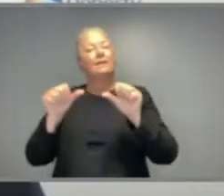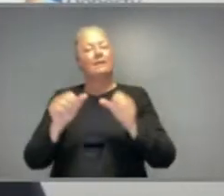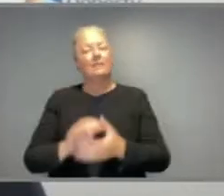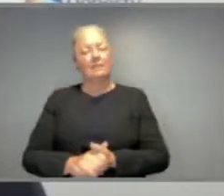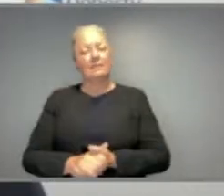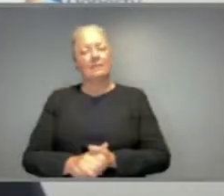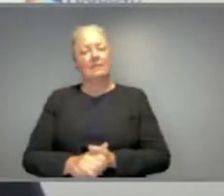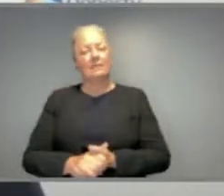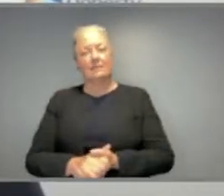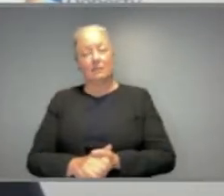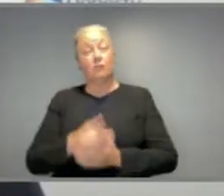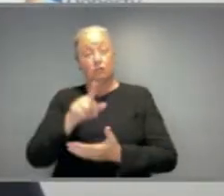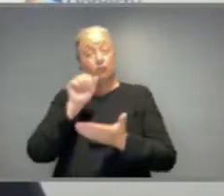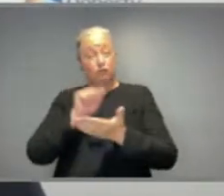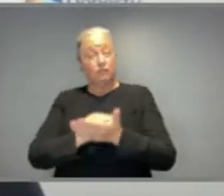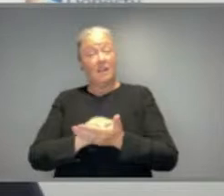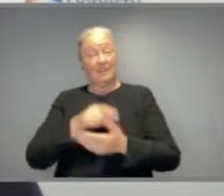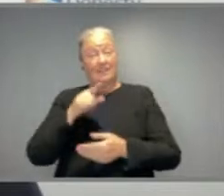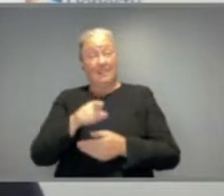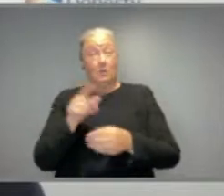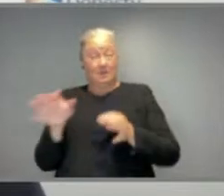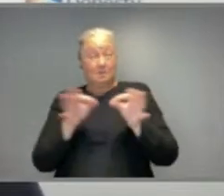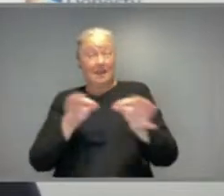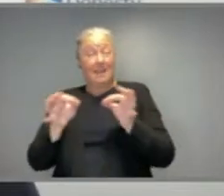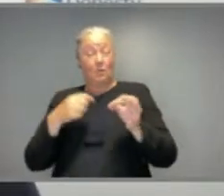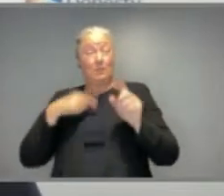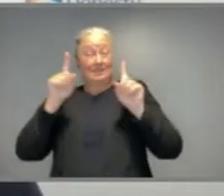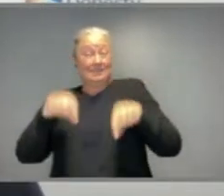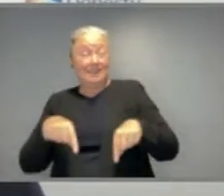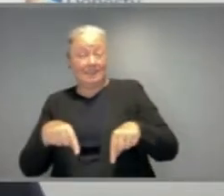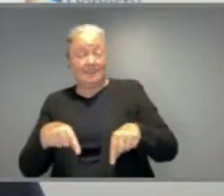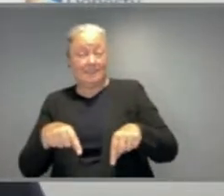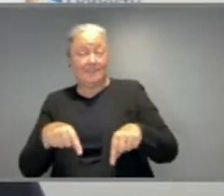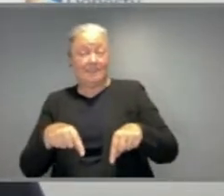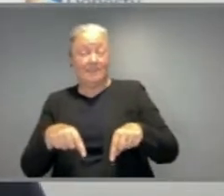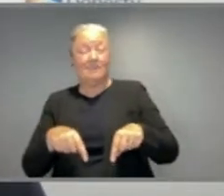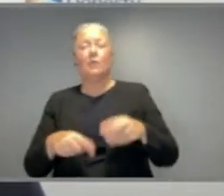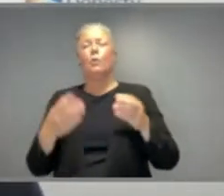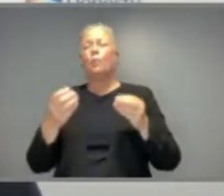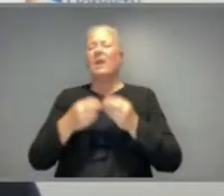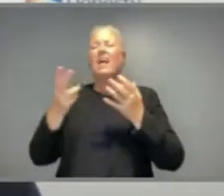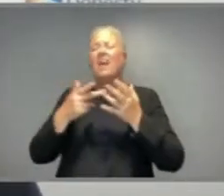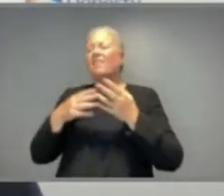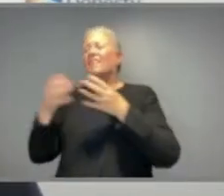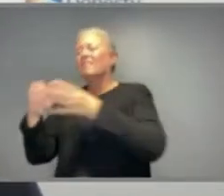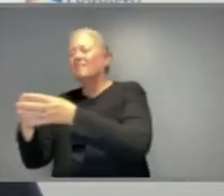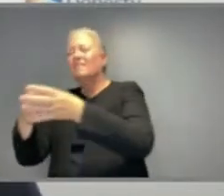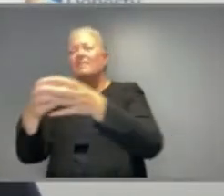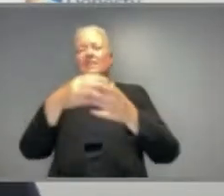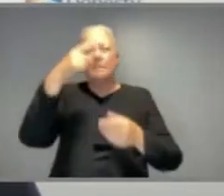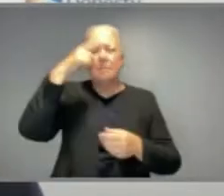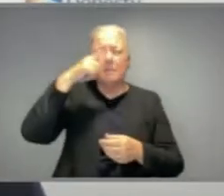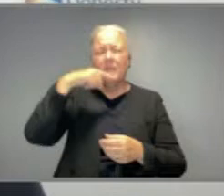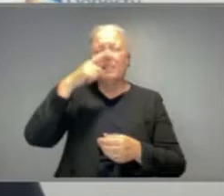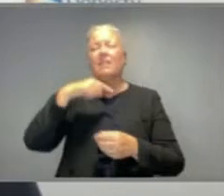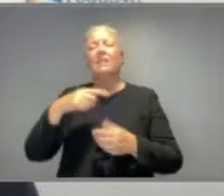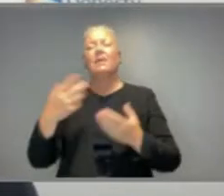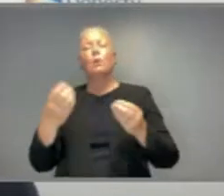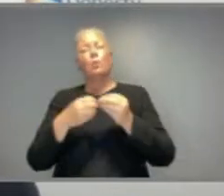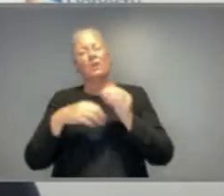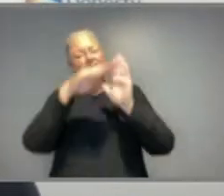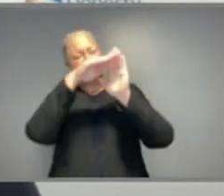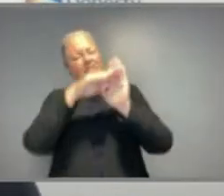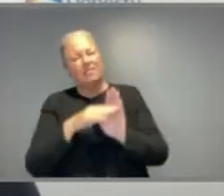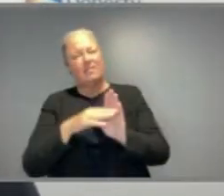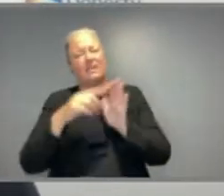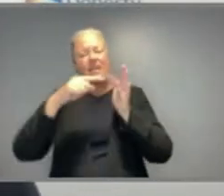right to start with? Yes. We, with all other populations and considering the ethics and all other things, started by directly protecting those at